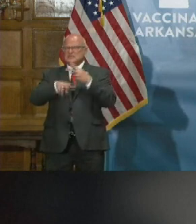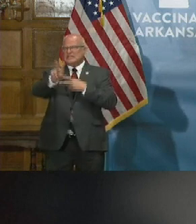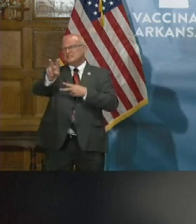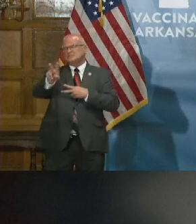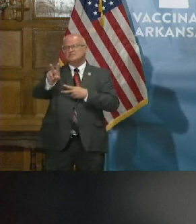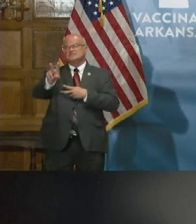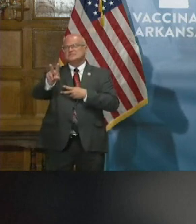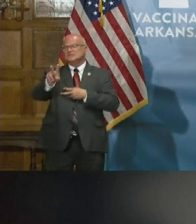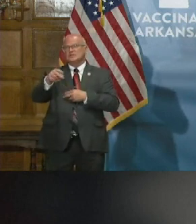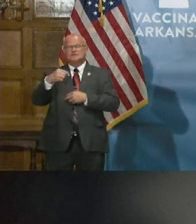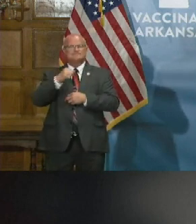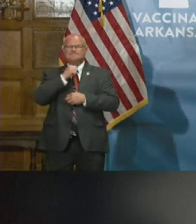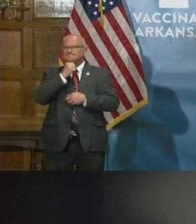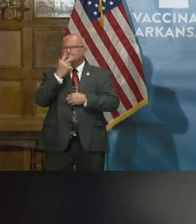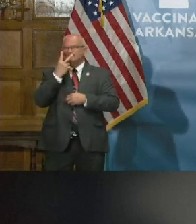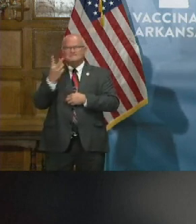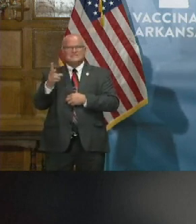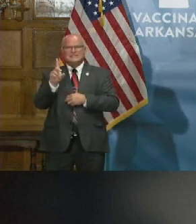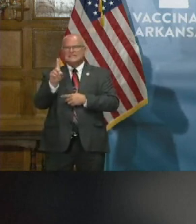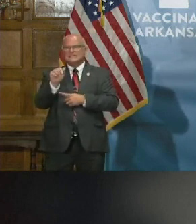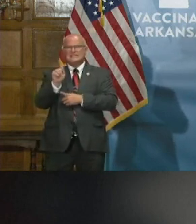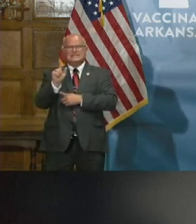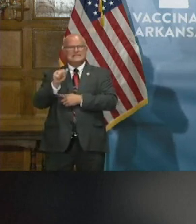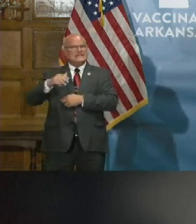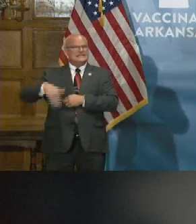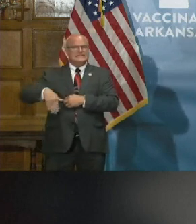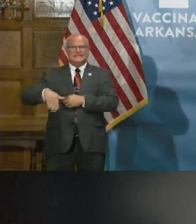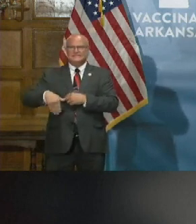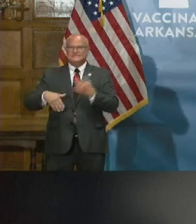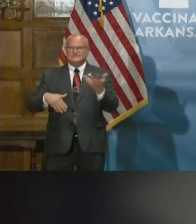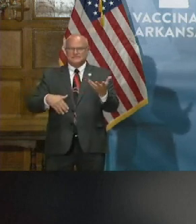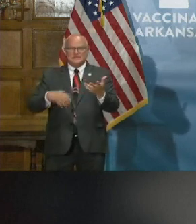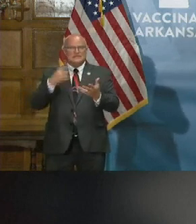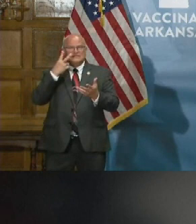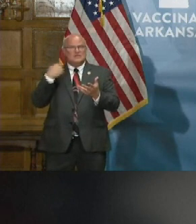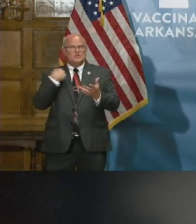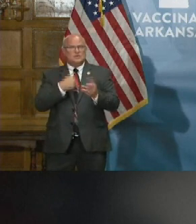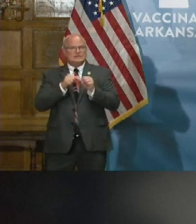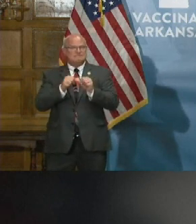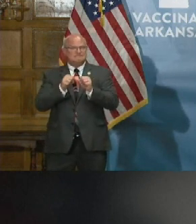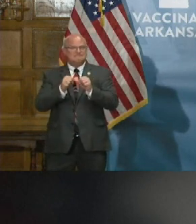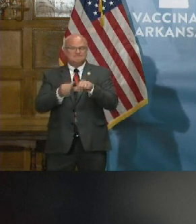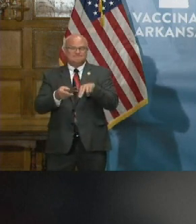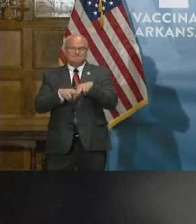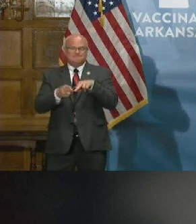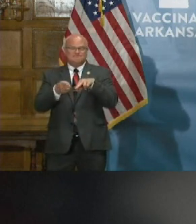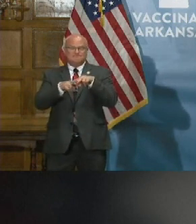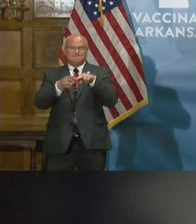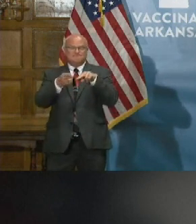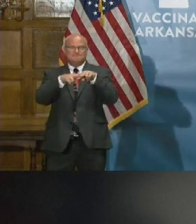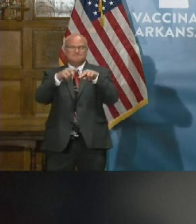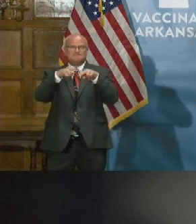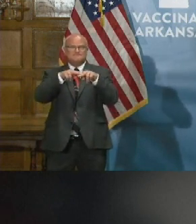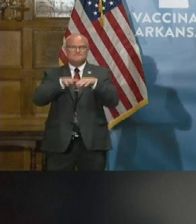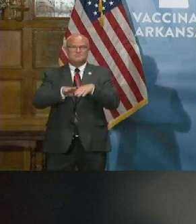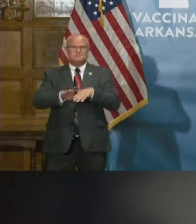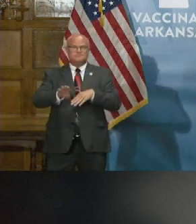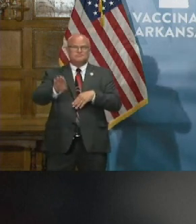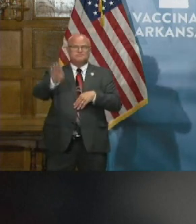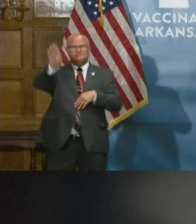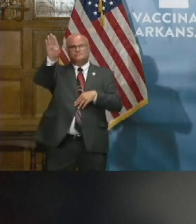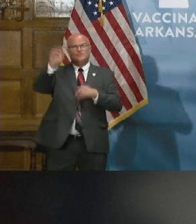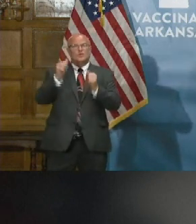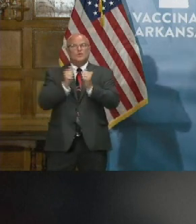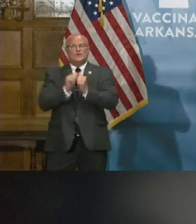on that, we just don't see it in the data yet. You can see that we continue to increase week after week